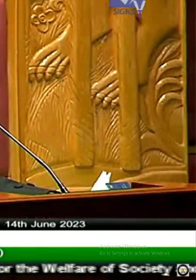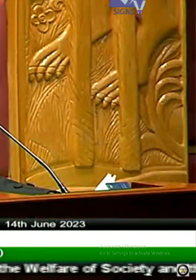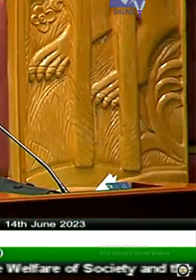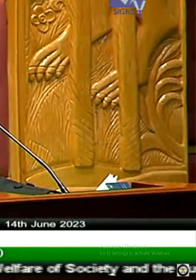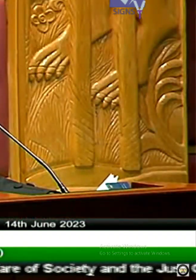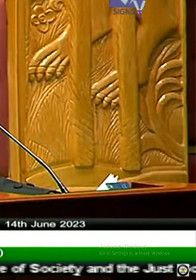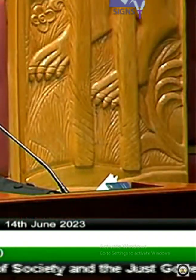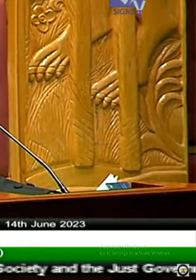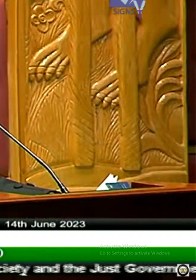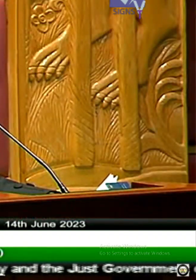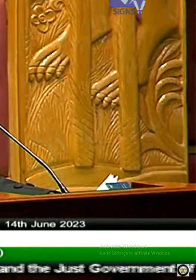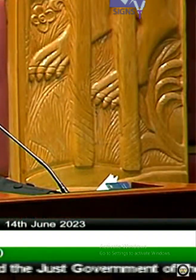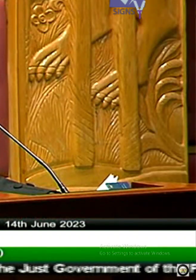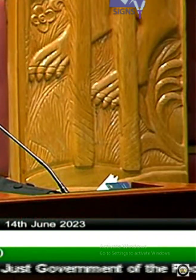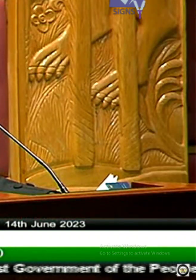muda huu.